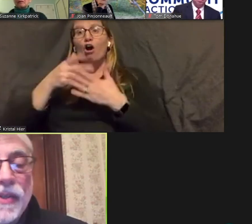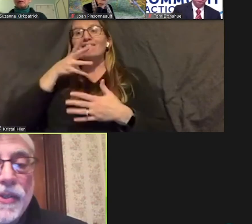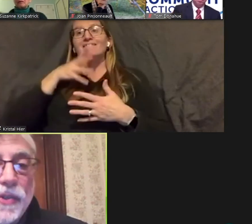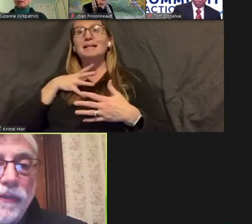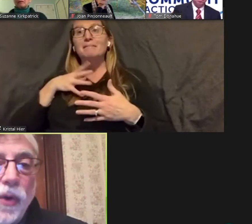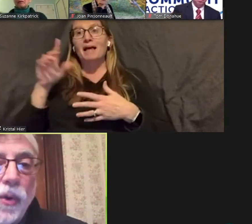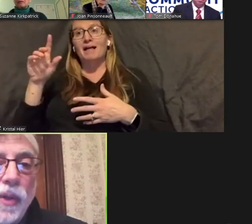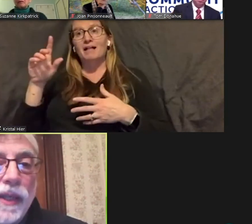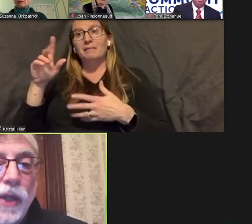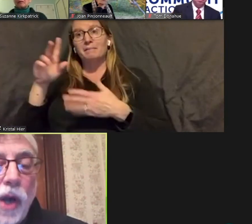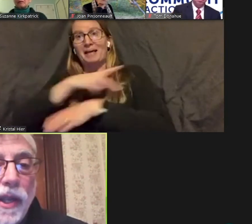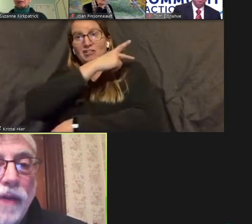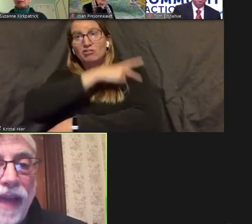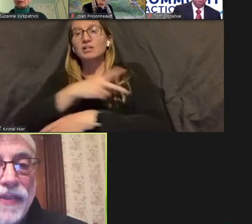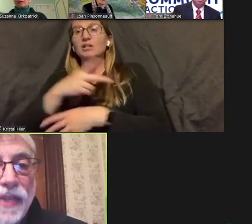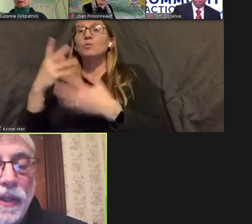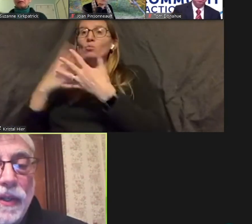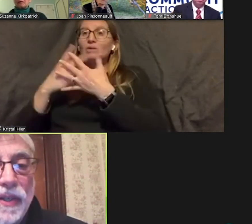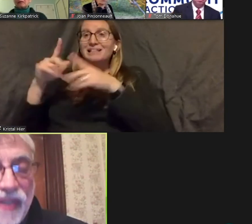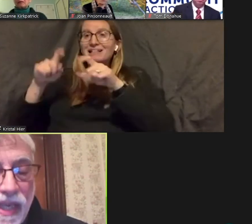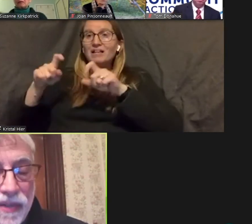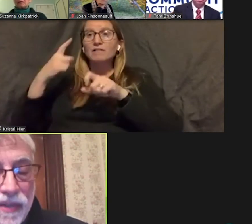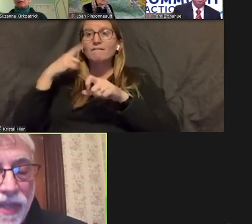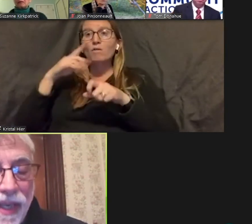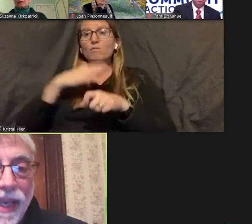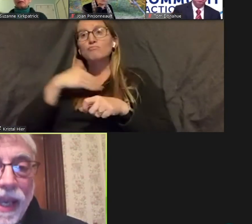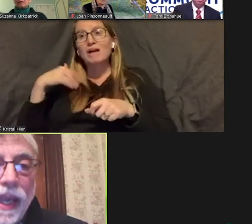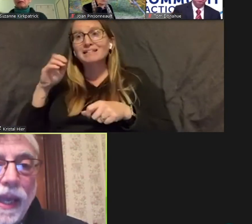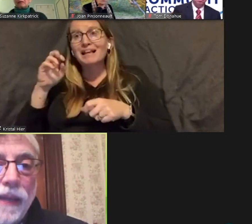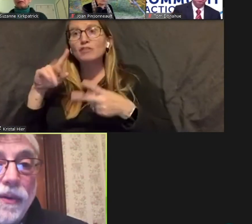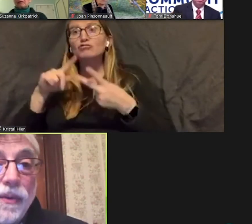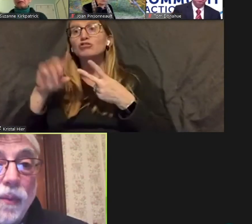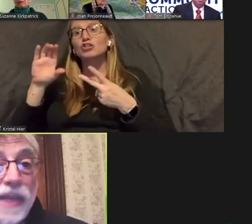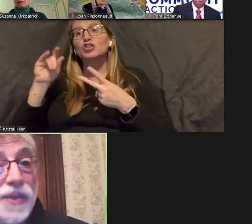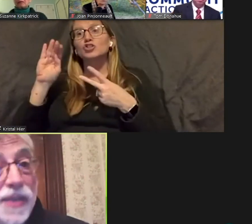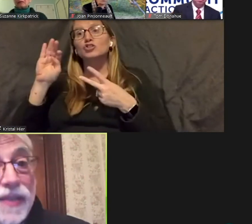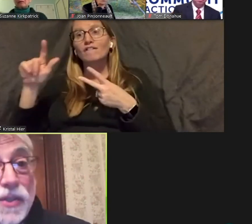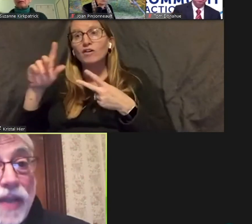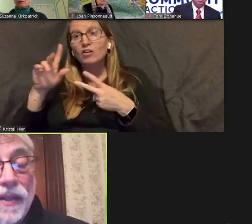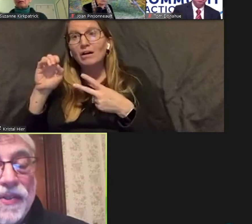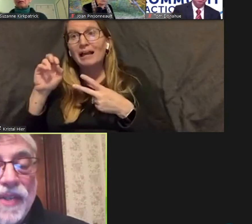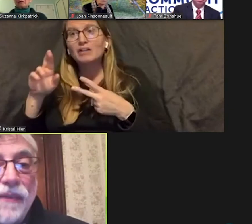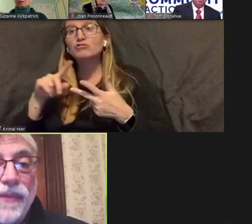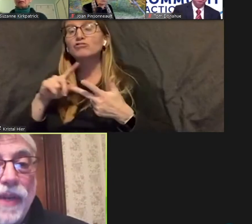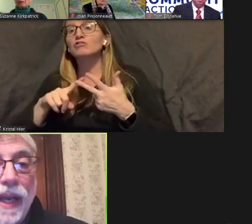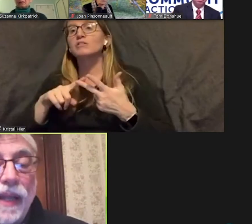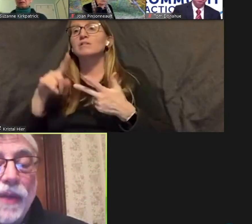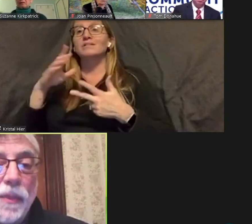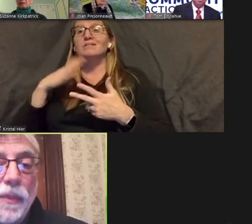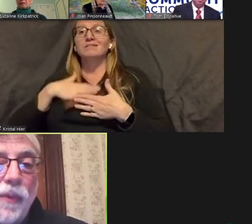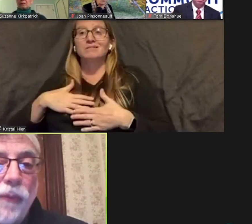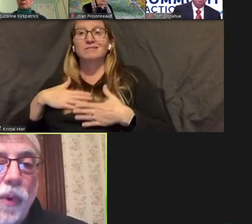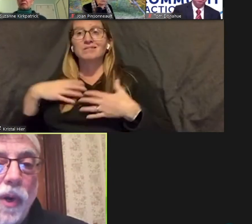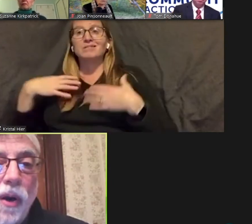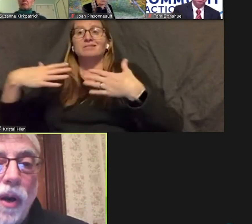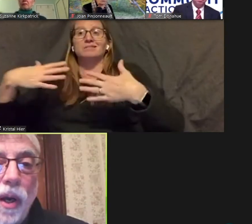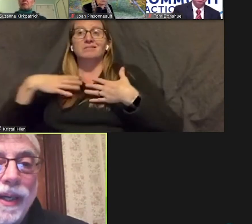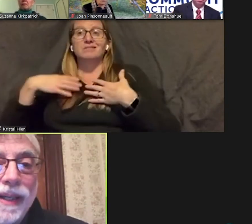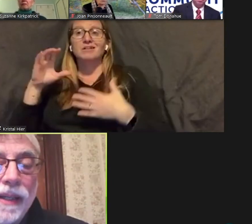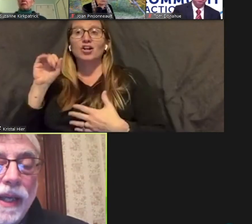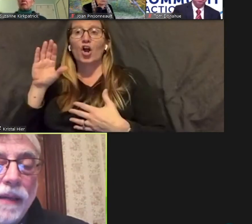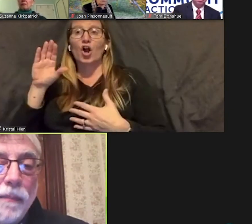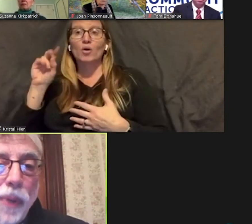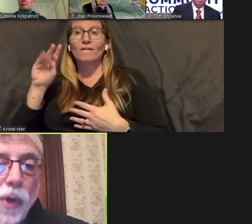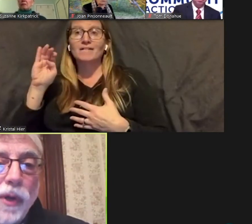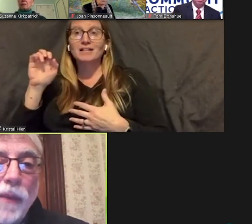breast, cervical, and cardiovascular disease. And we then check to see if they're eligible for